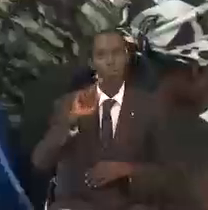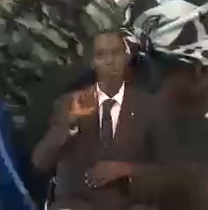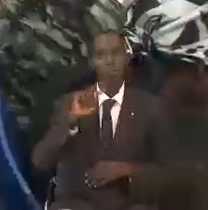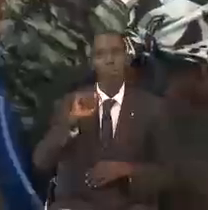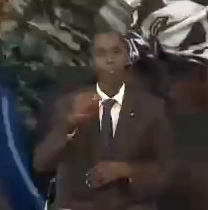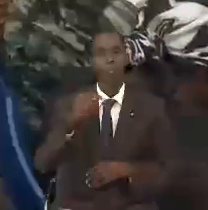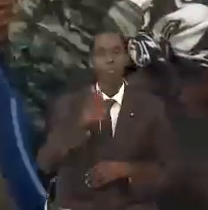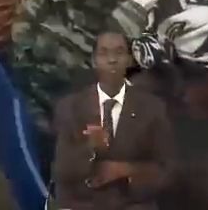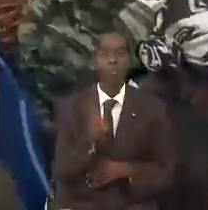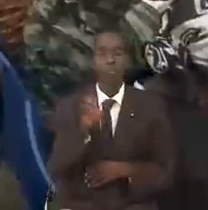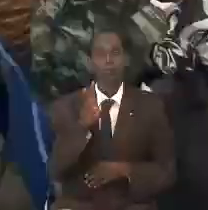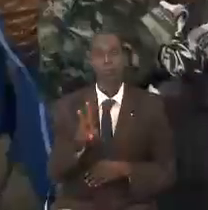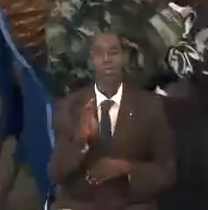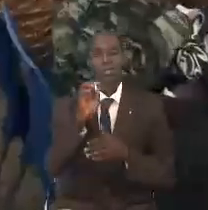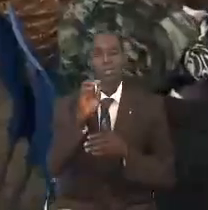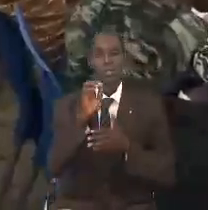Matthew chapter